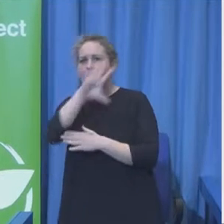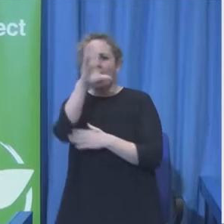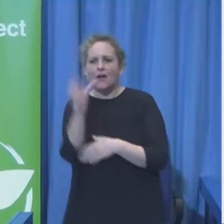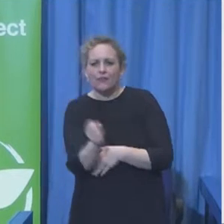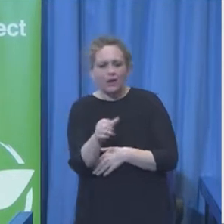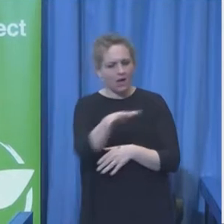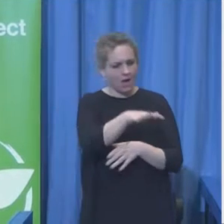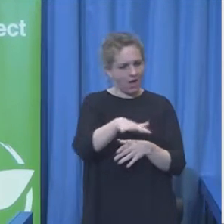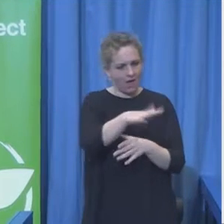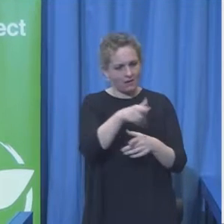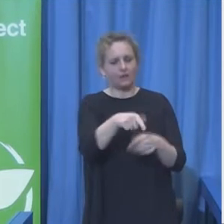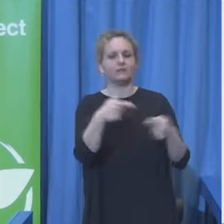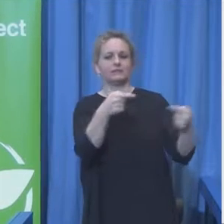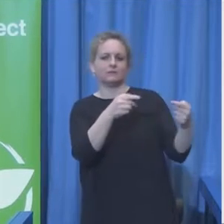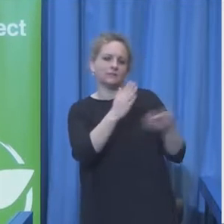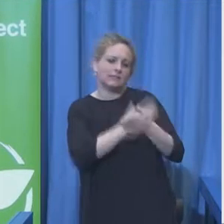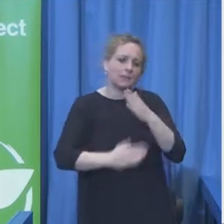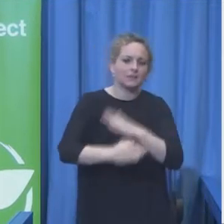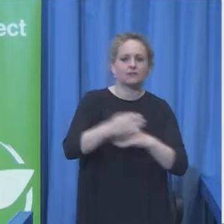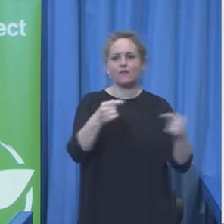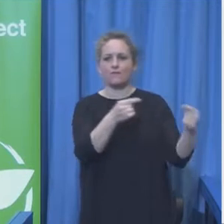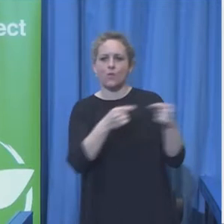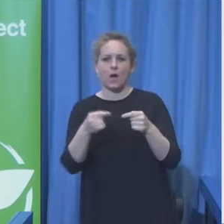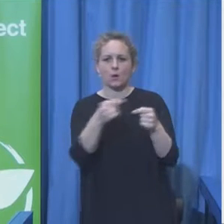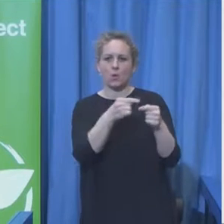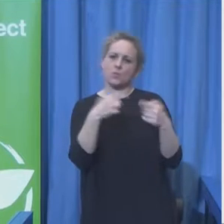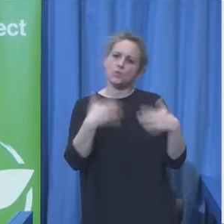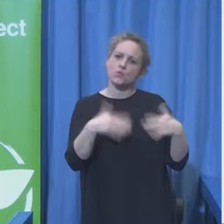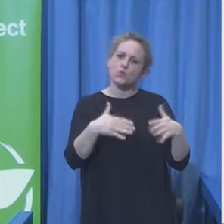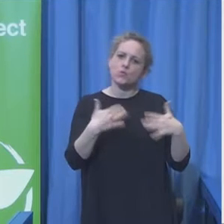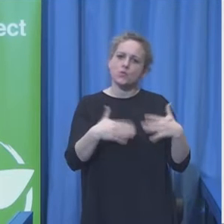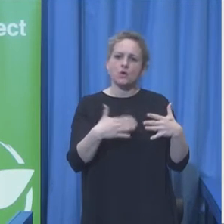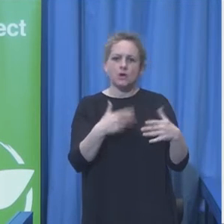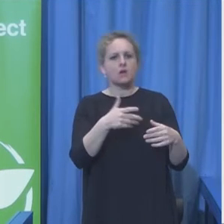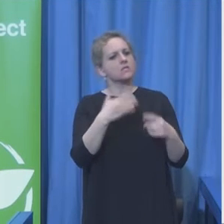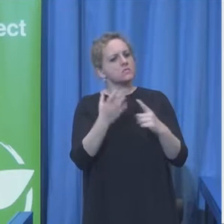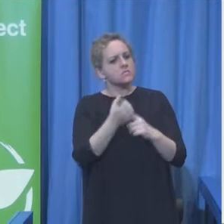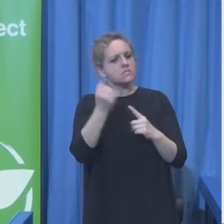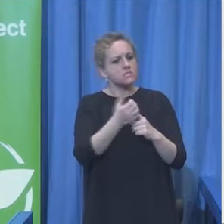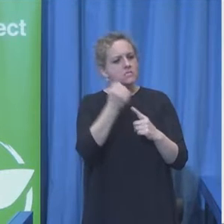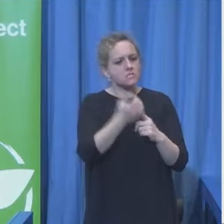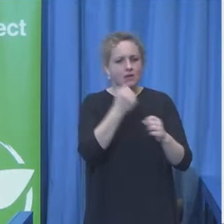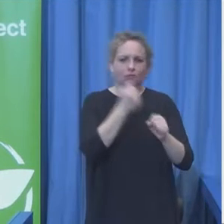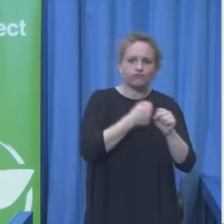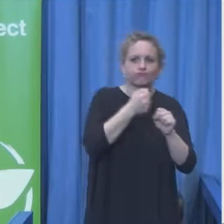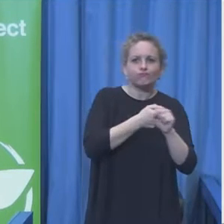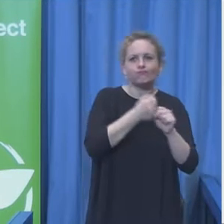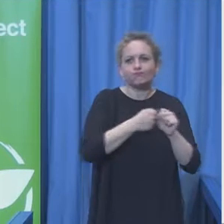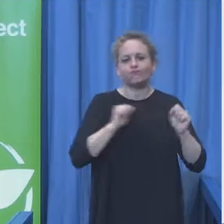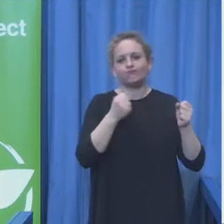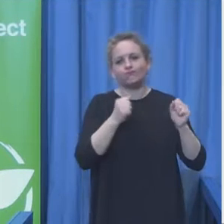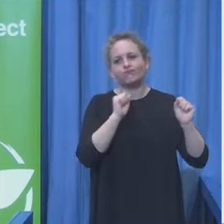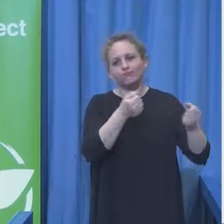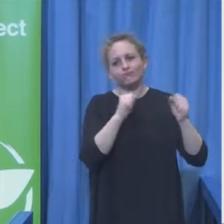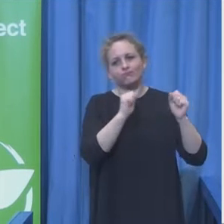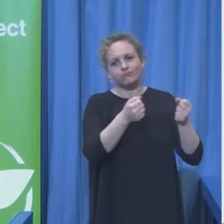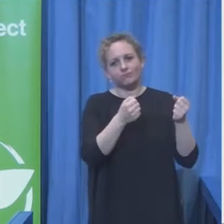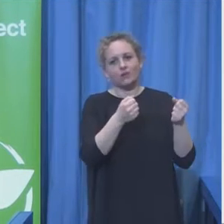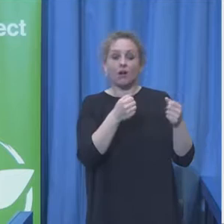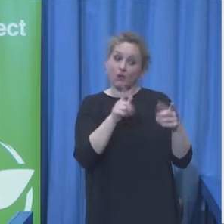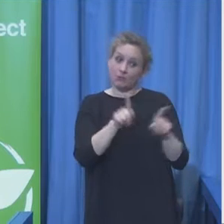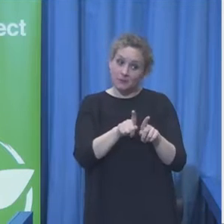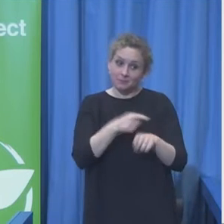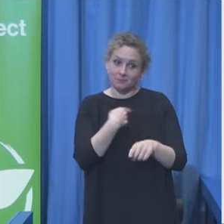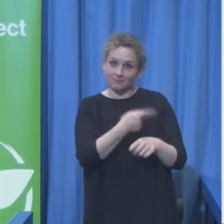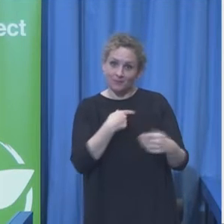a is a major achievement. I know that you have you played a key role in that, and that is of course recognized by you having been